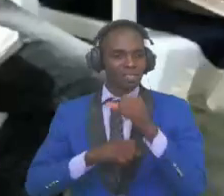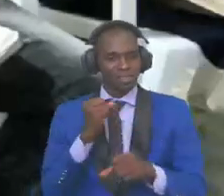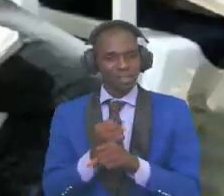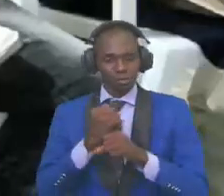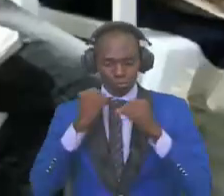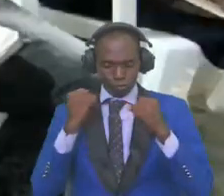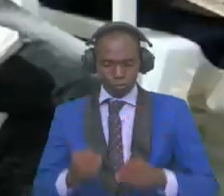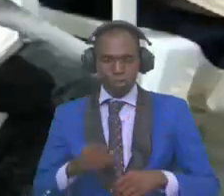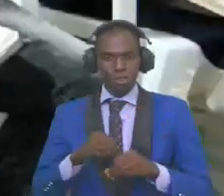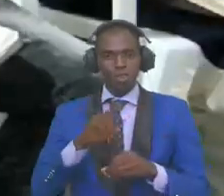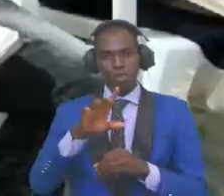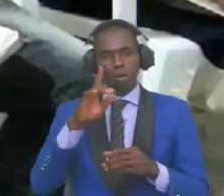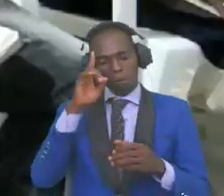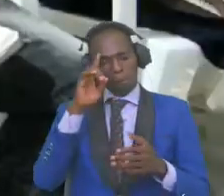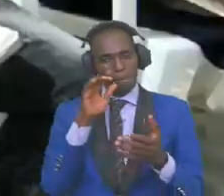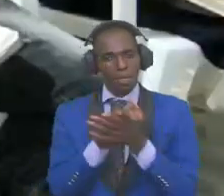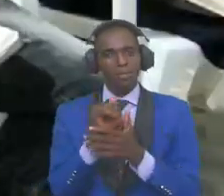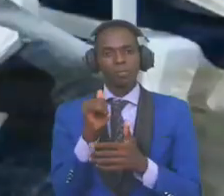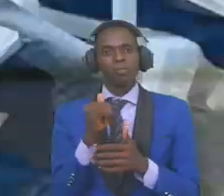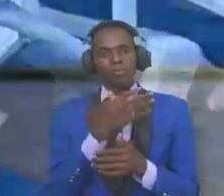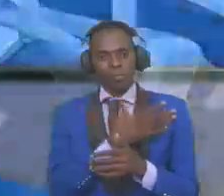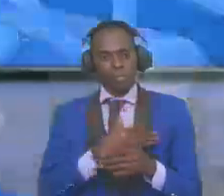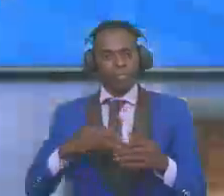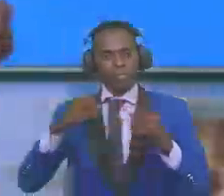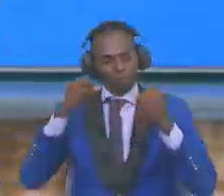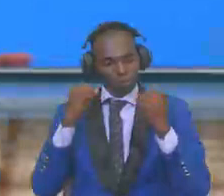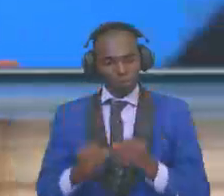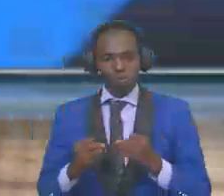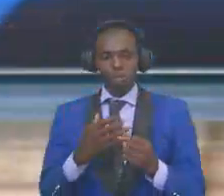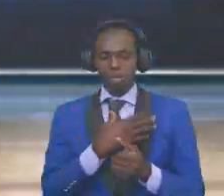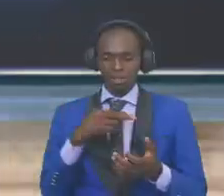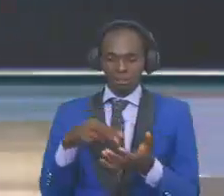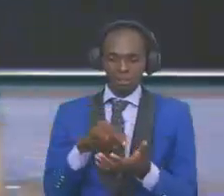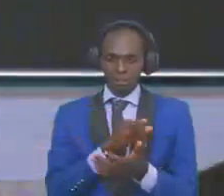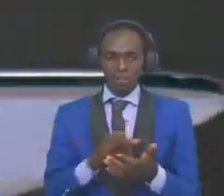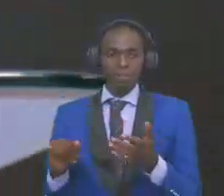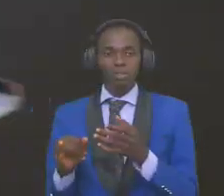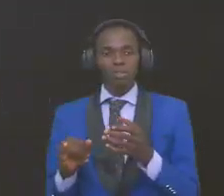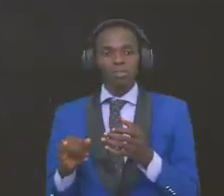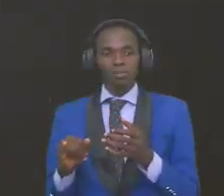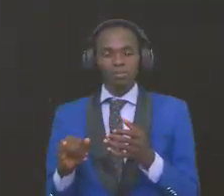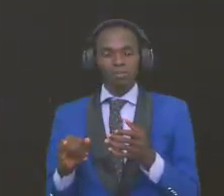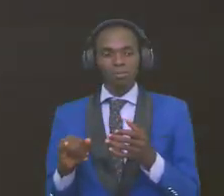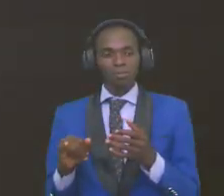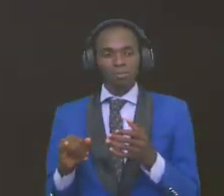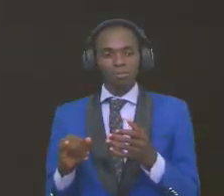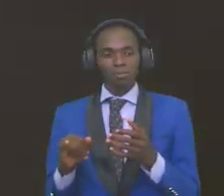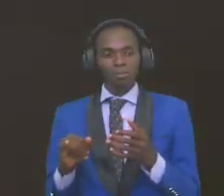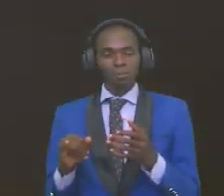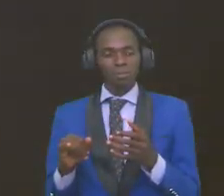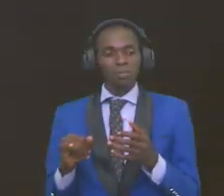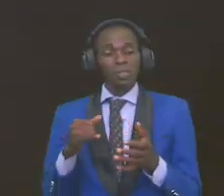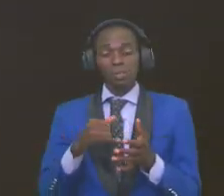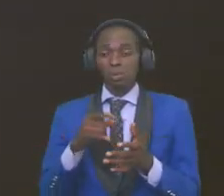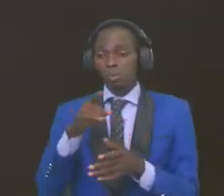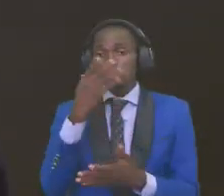conviction. Strong in what you believe. And strong and standing. Even if it makes you to